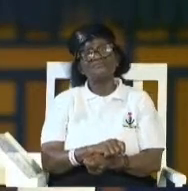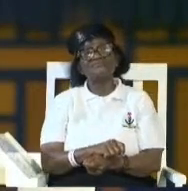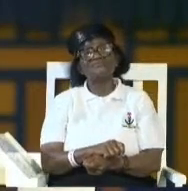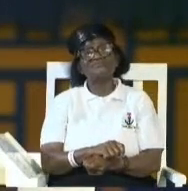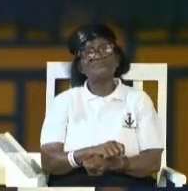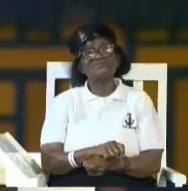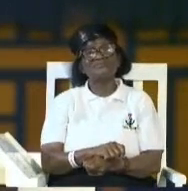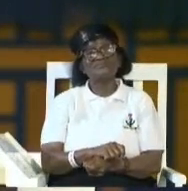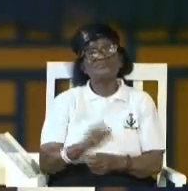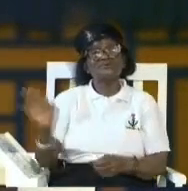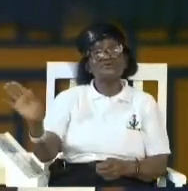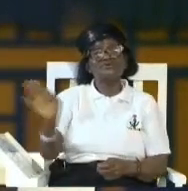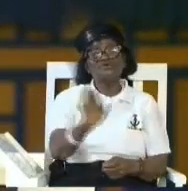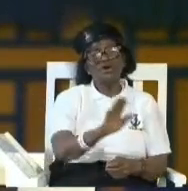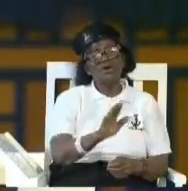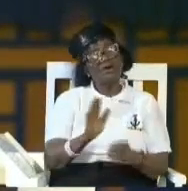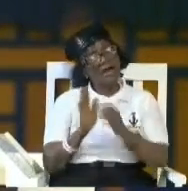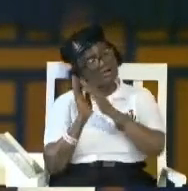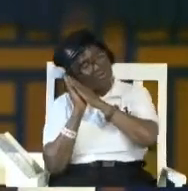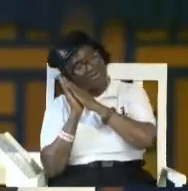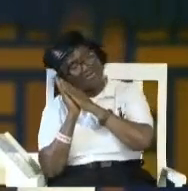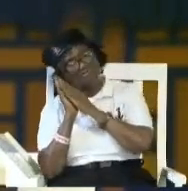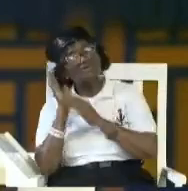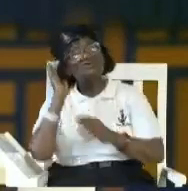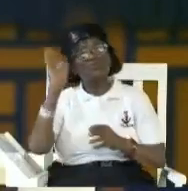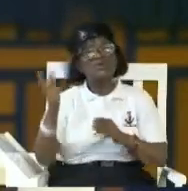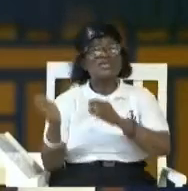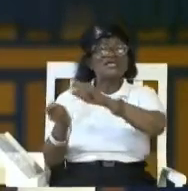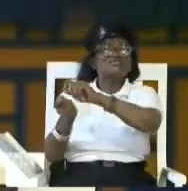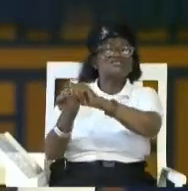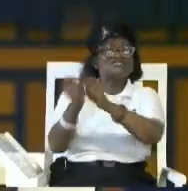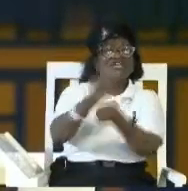Your accommodation will change.